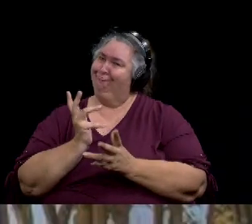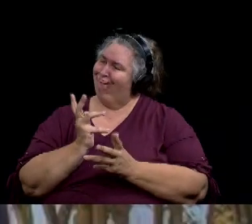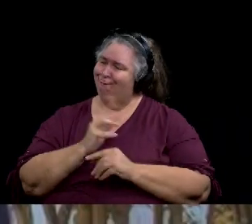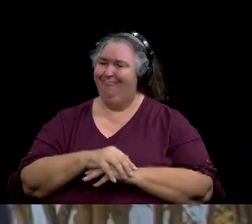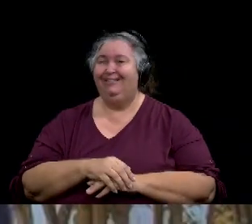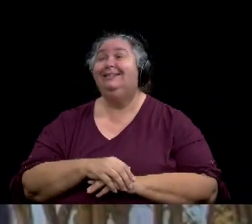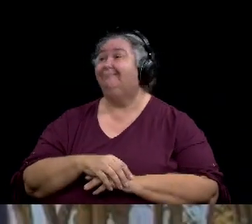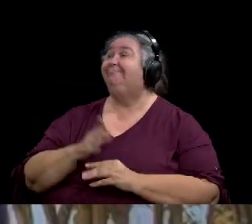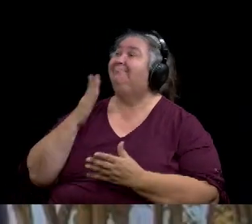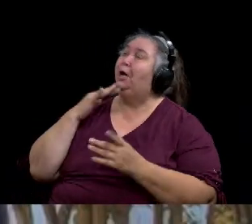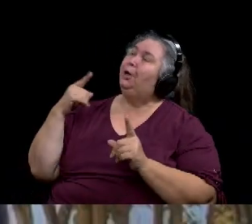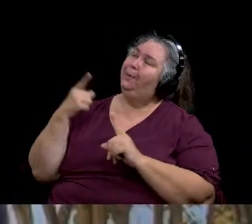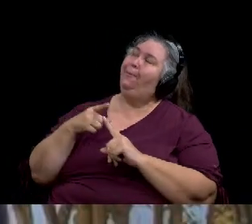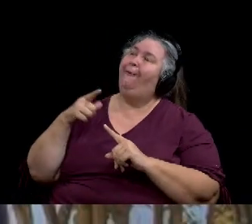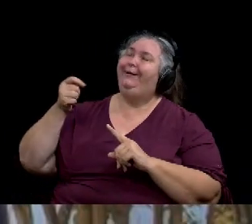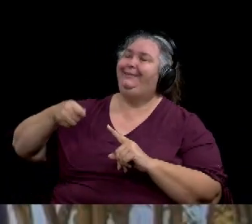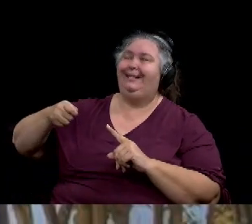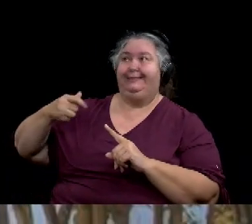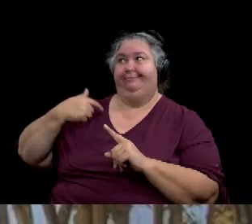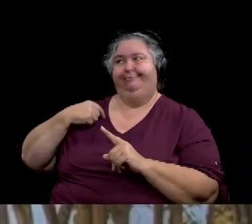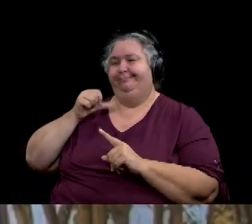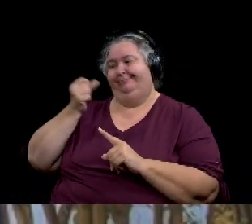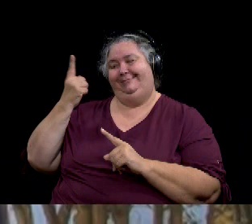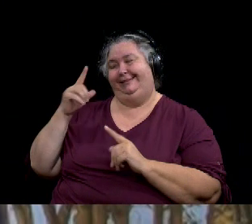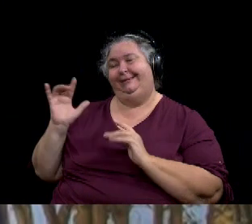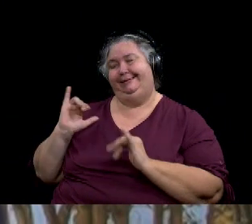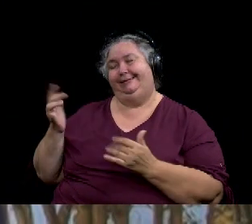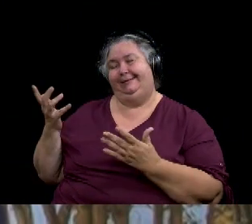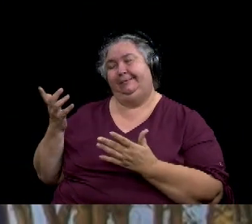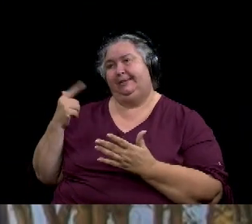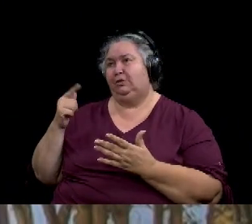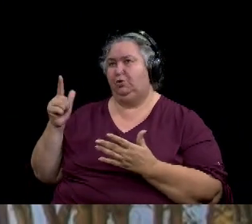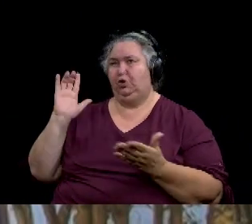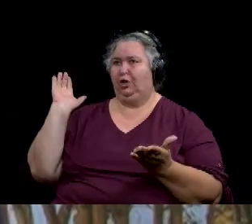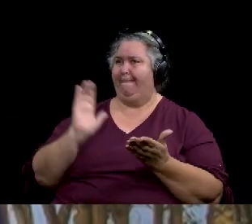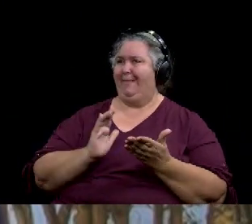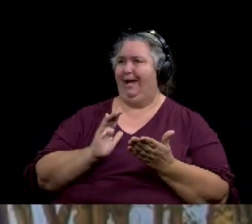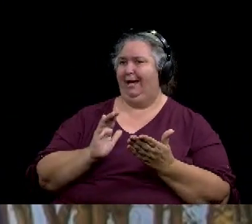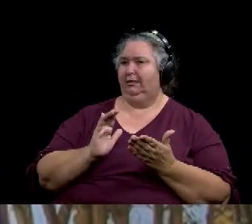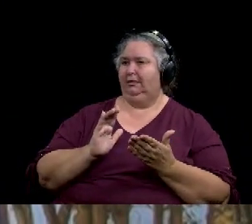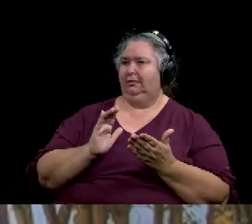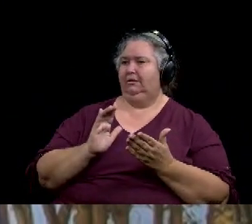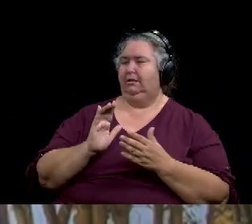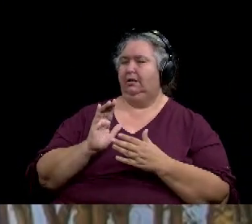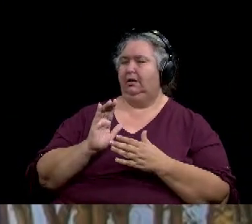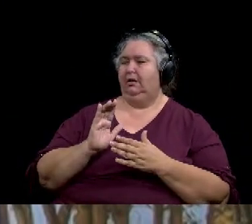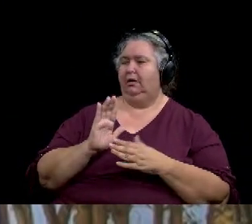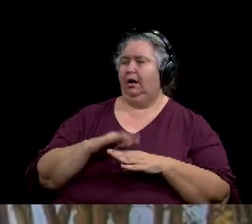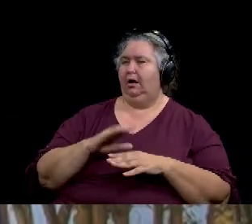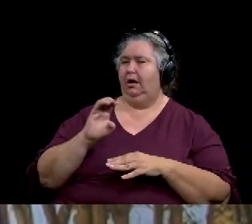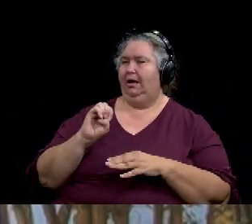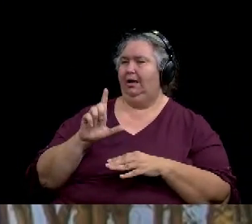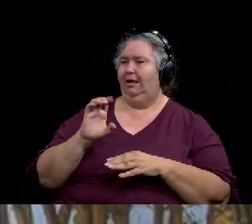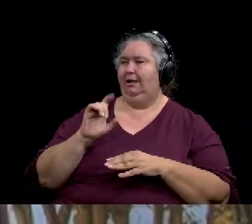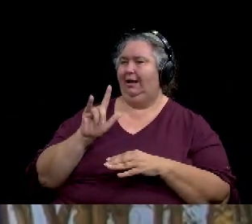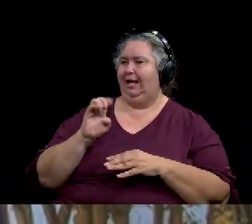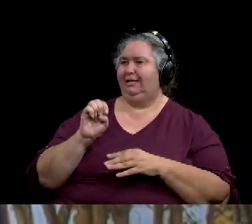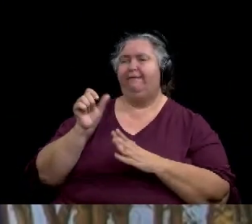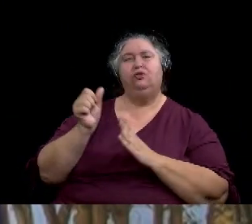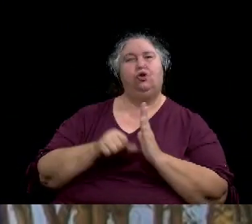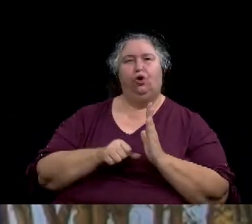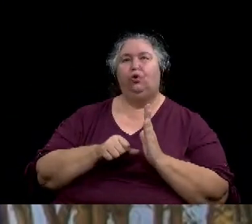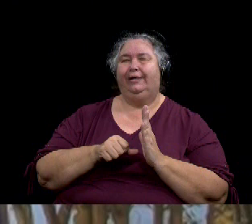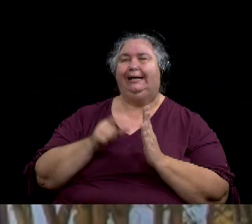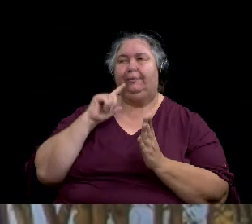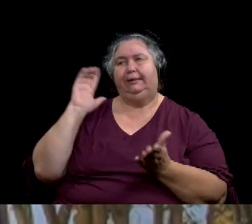think that's a good point, Judge, and I don't understand it either, because then when you cut back on doing elective surgeries, it